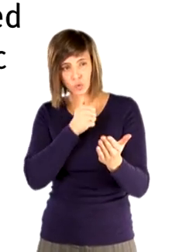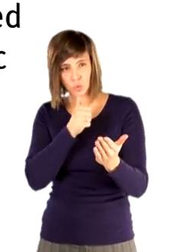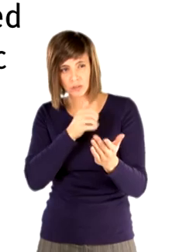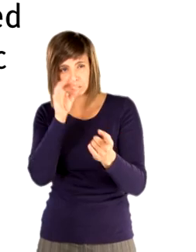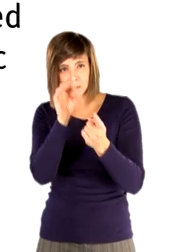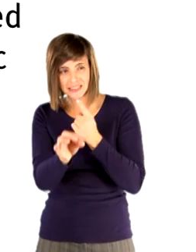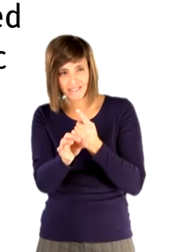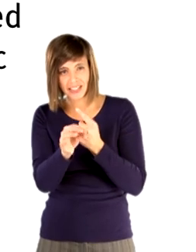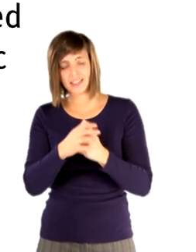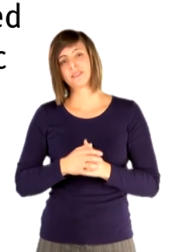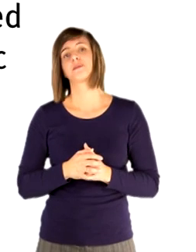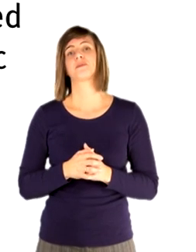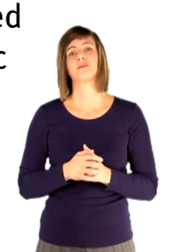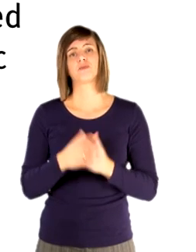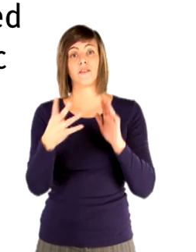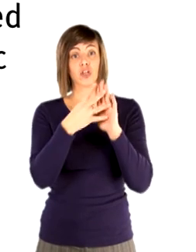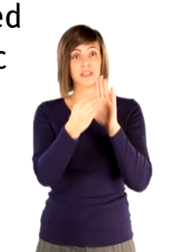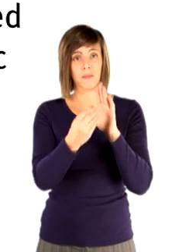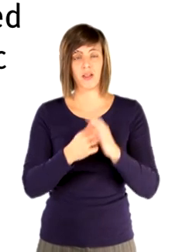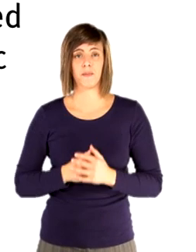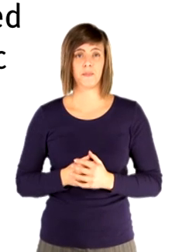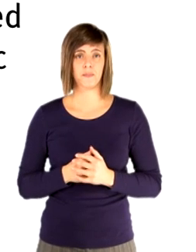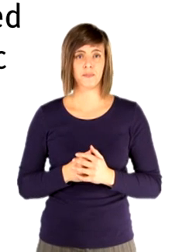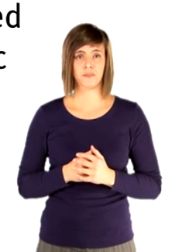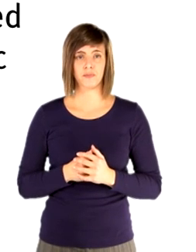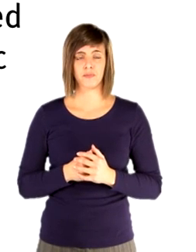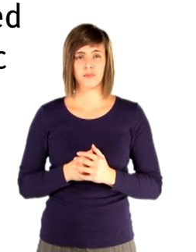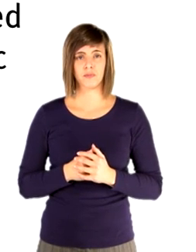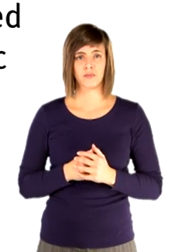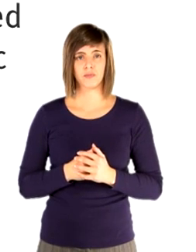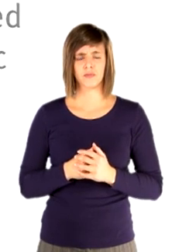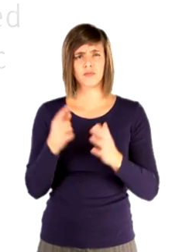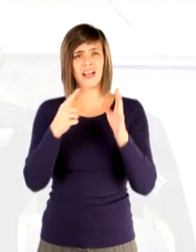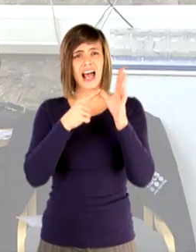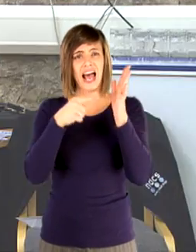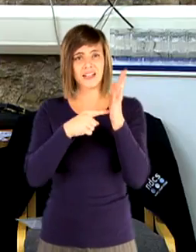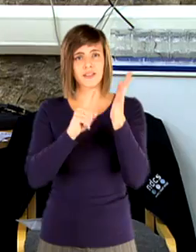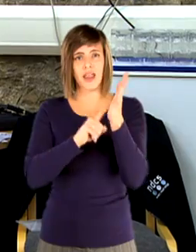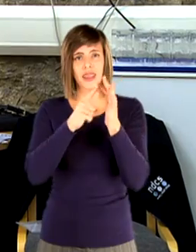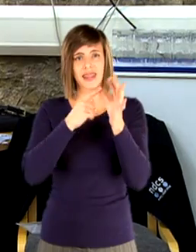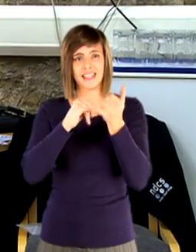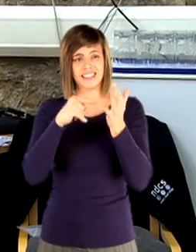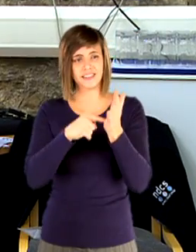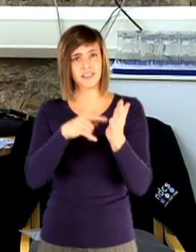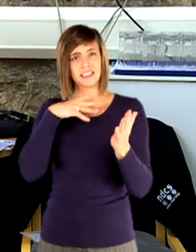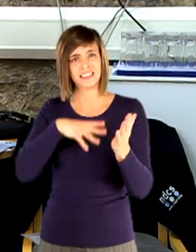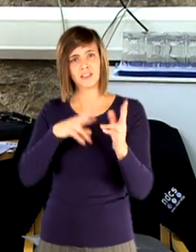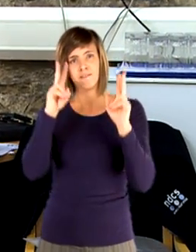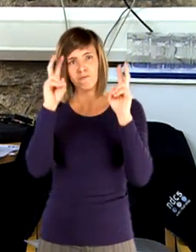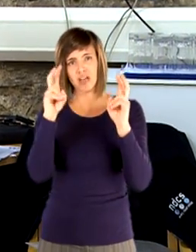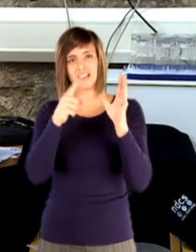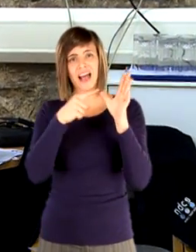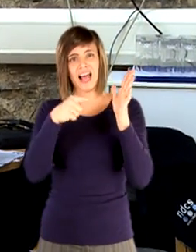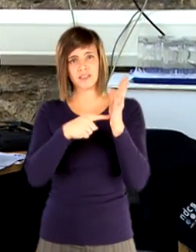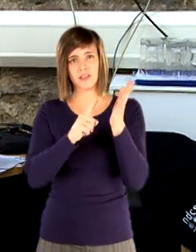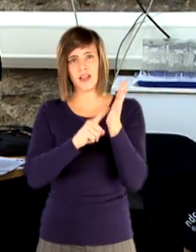regarding support is specific and quantified, like these examples. At least, already that's really encouraging that